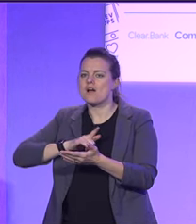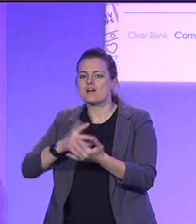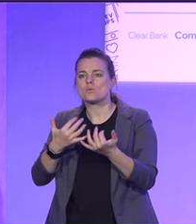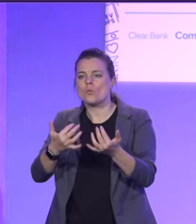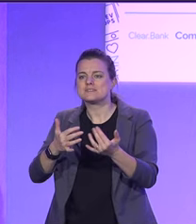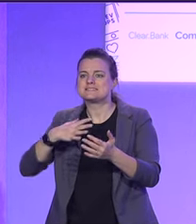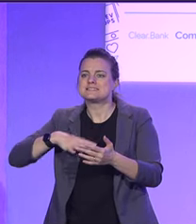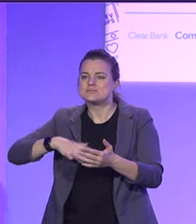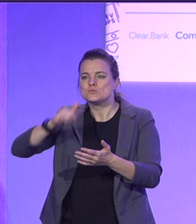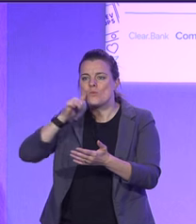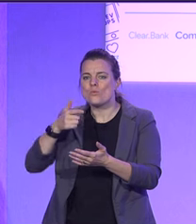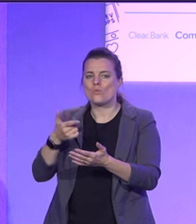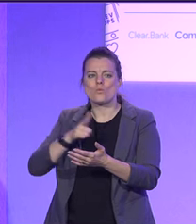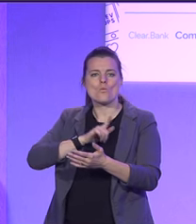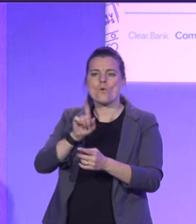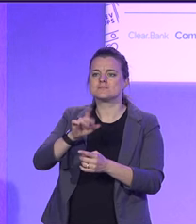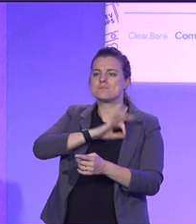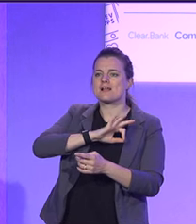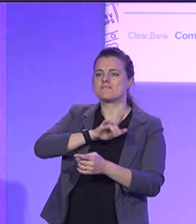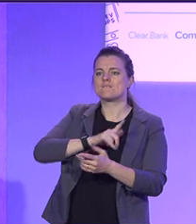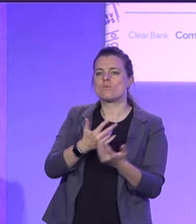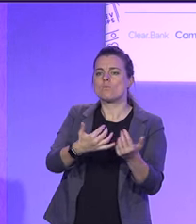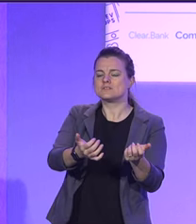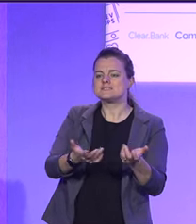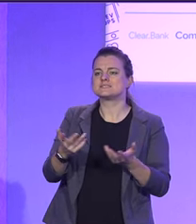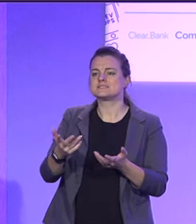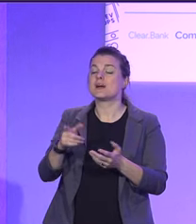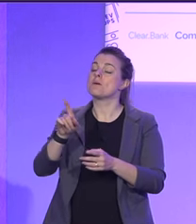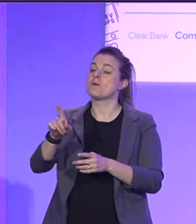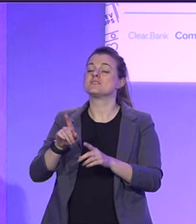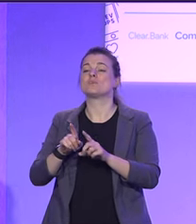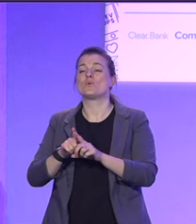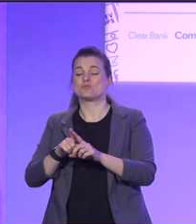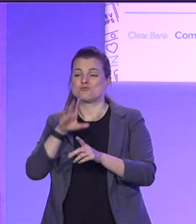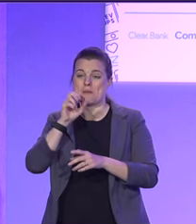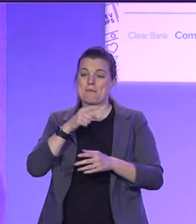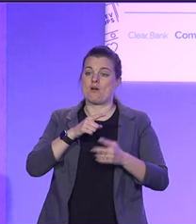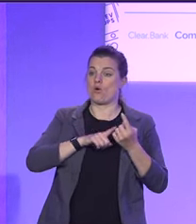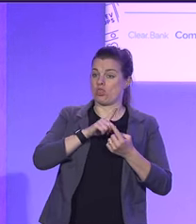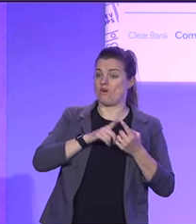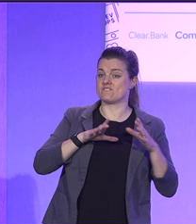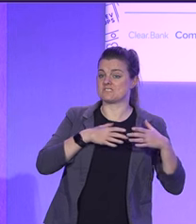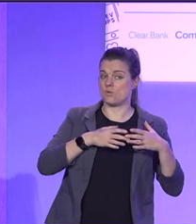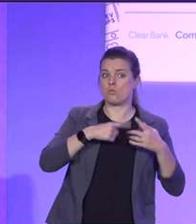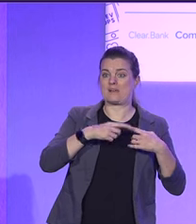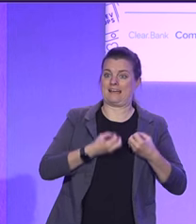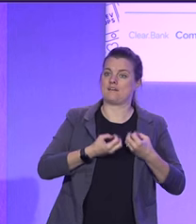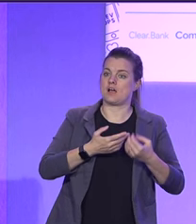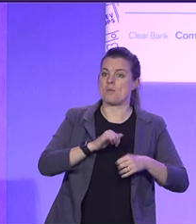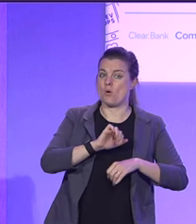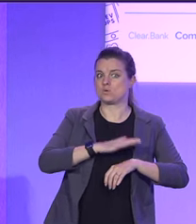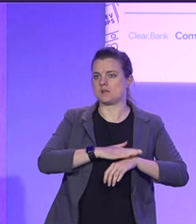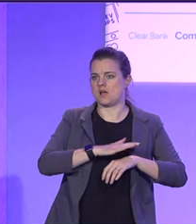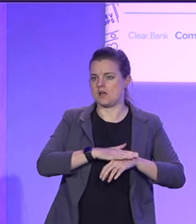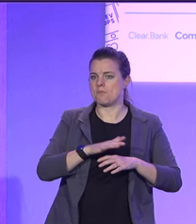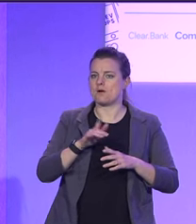obligated to give you feedback, and most of the time they're doing it in their personal time. Reach out to a local meetup group, ask a friend, have them look at things,